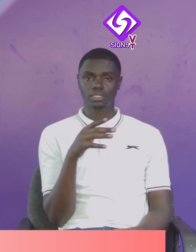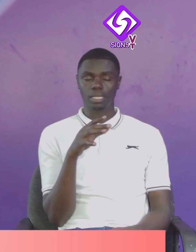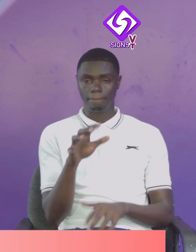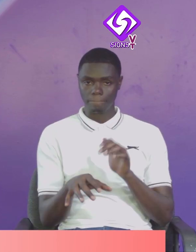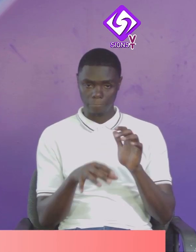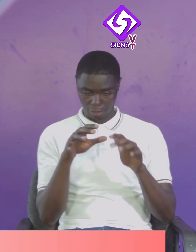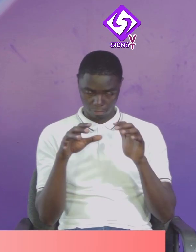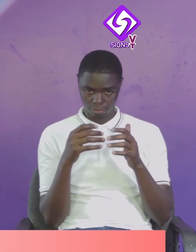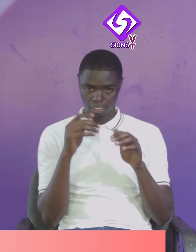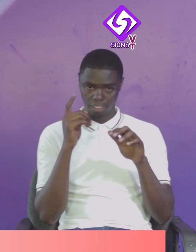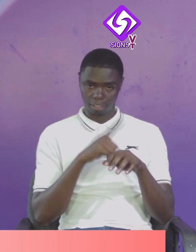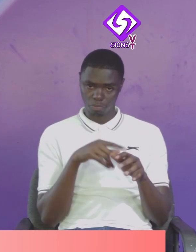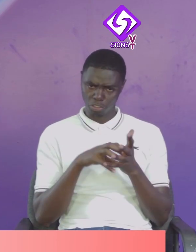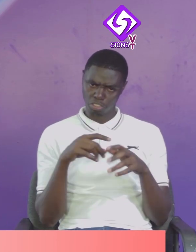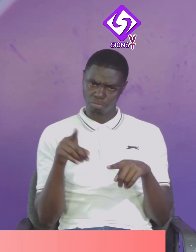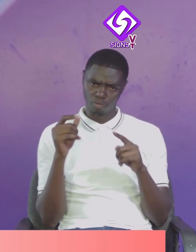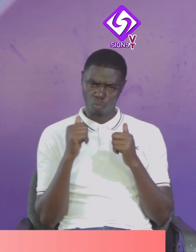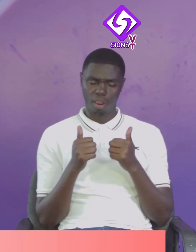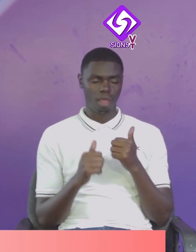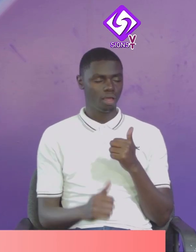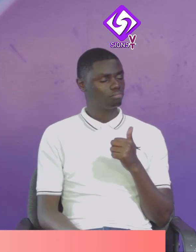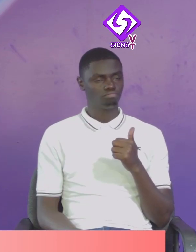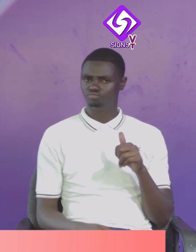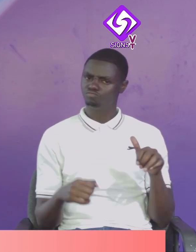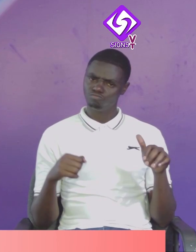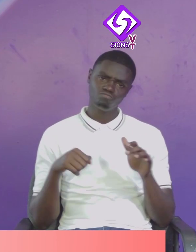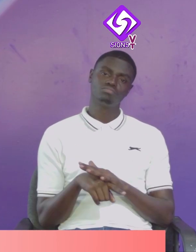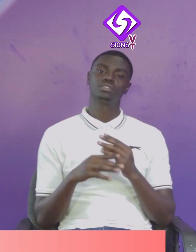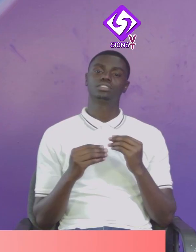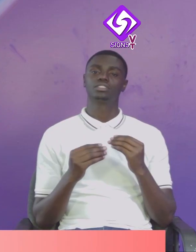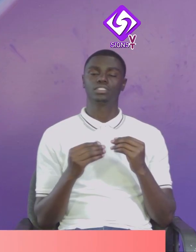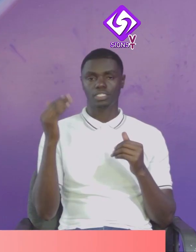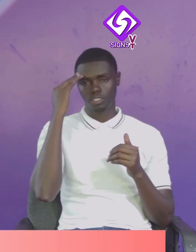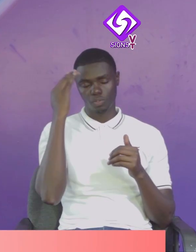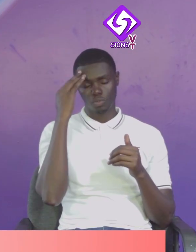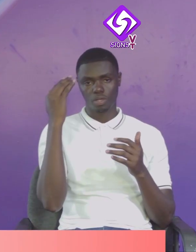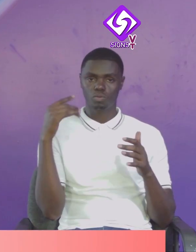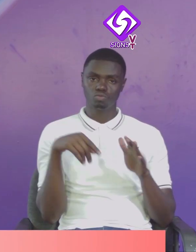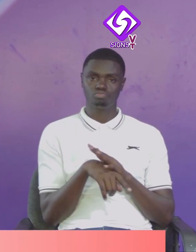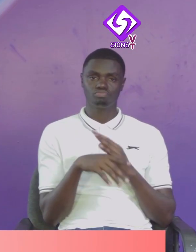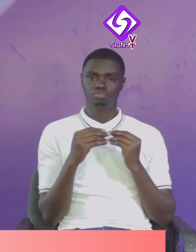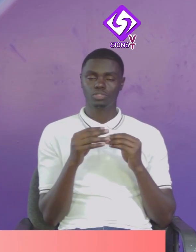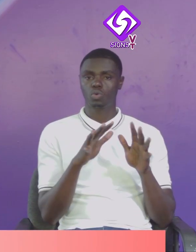when he positions himself very well, and he usually knows how to find the back of the net. Right. So